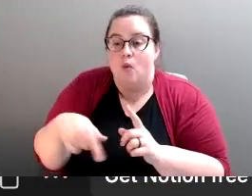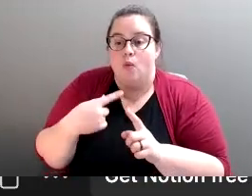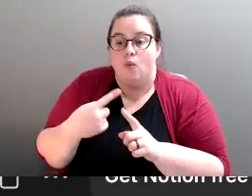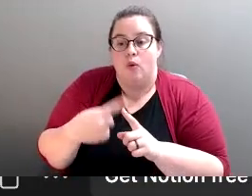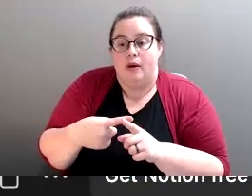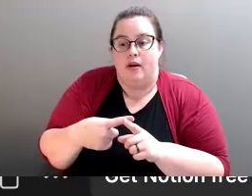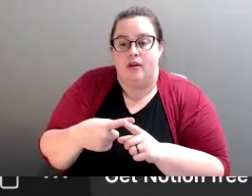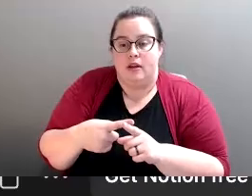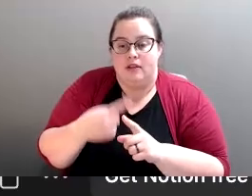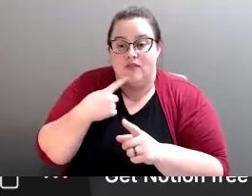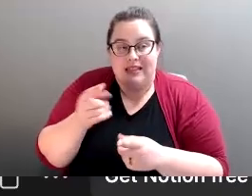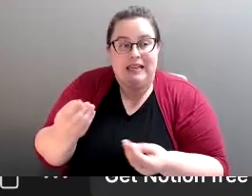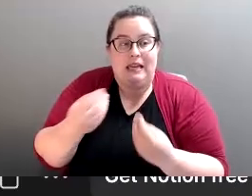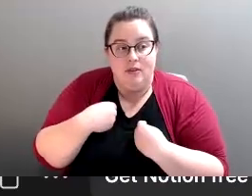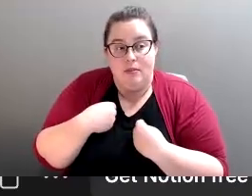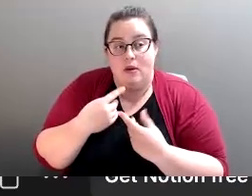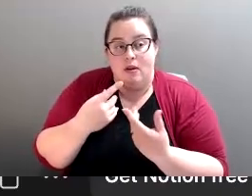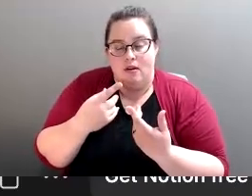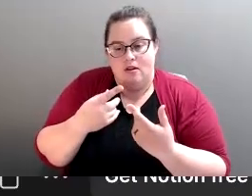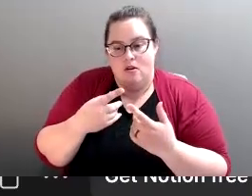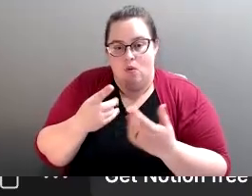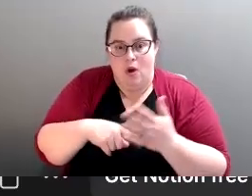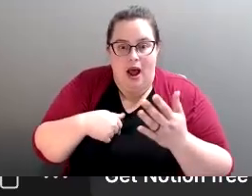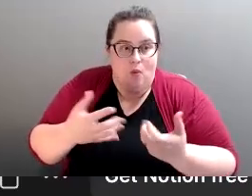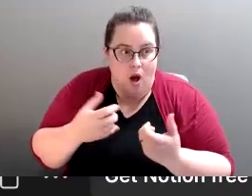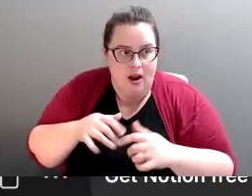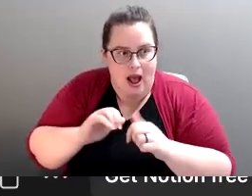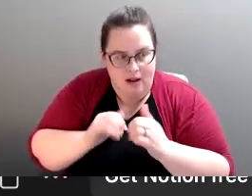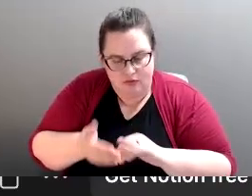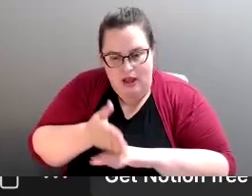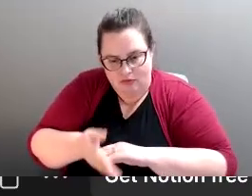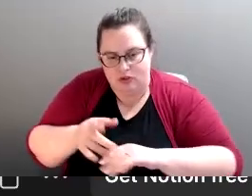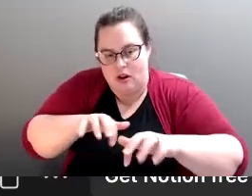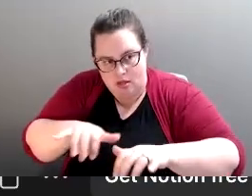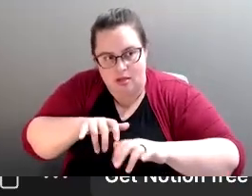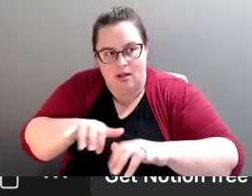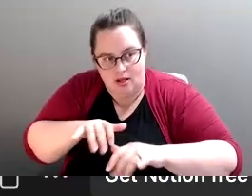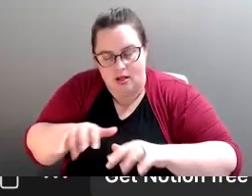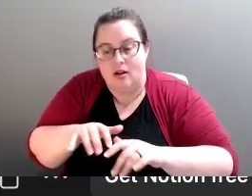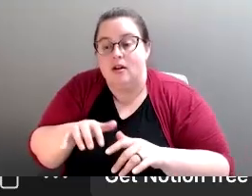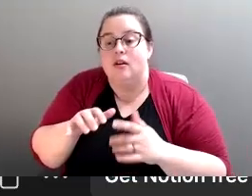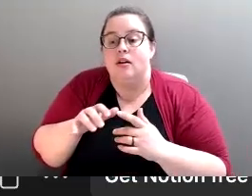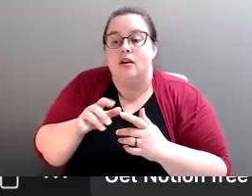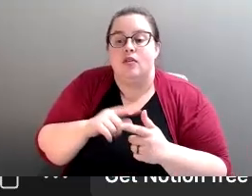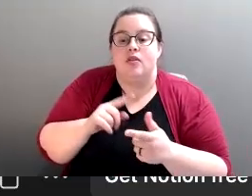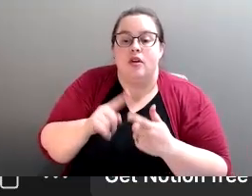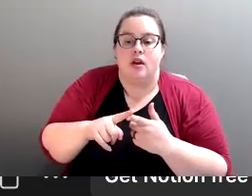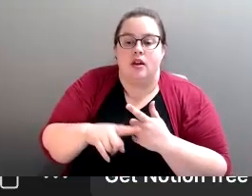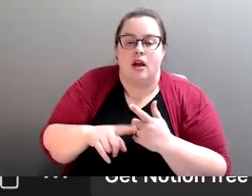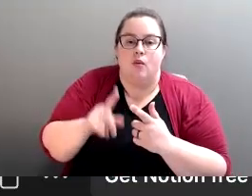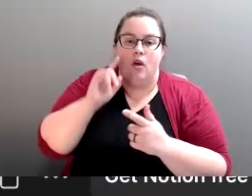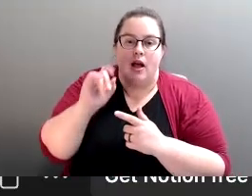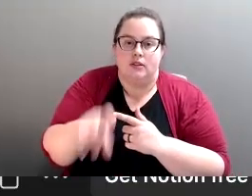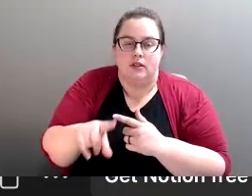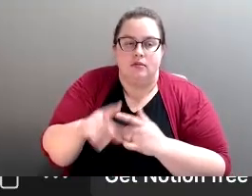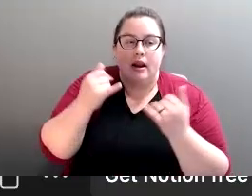it's actually given me pretty much what I want. Then what I do then is I say, okay, I ask it,